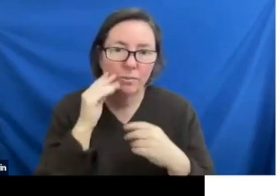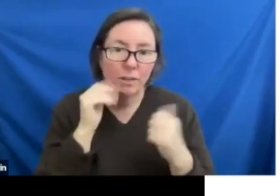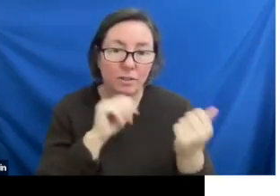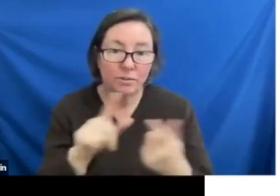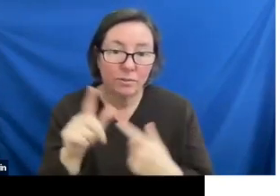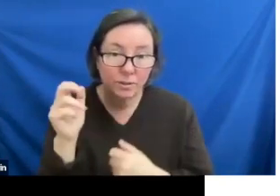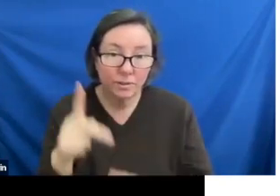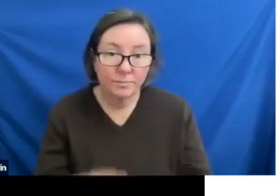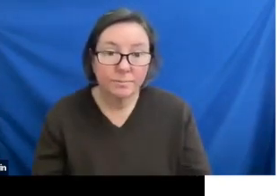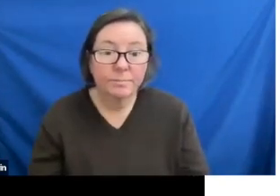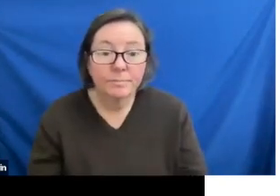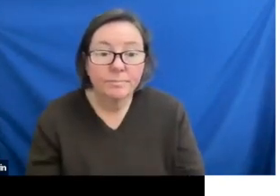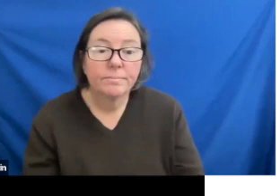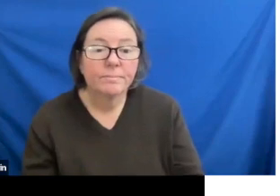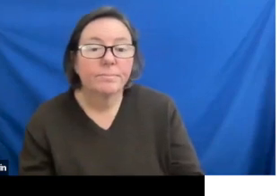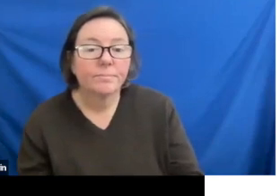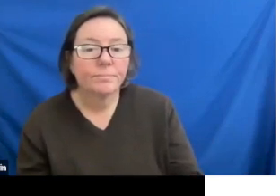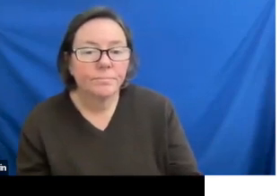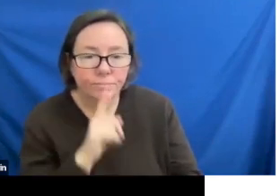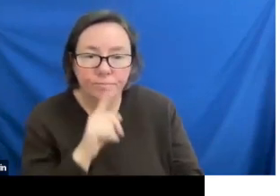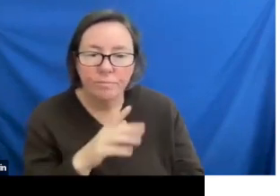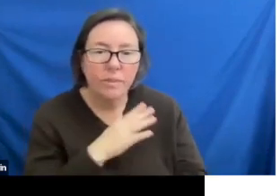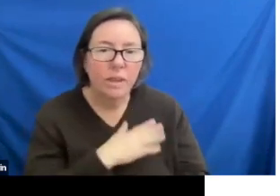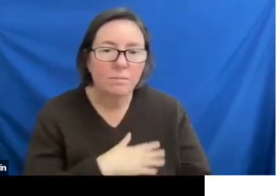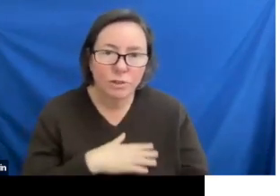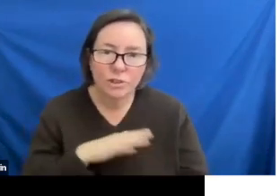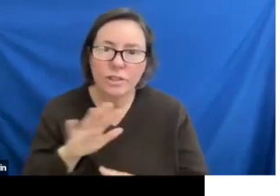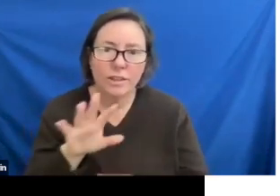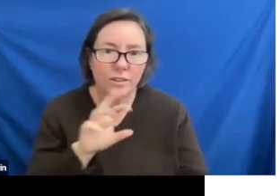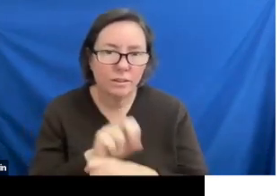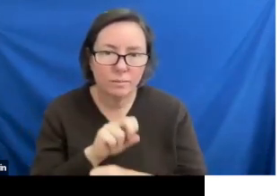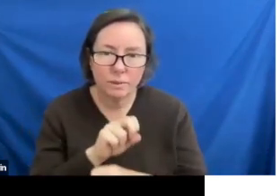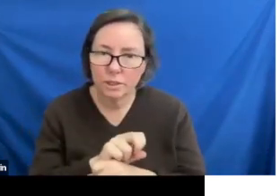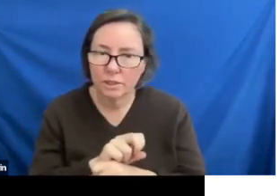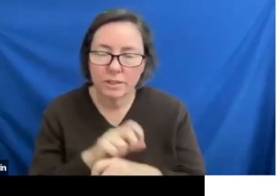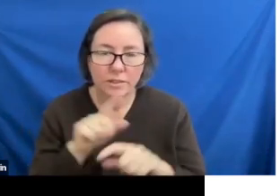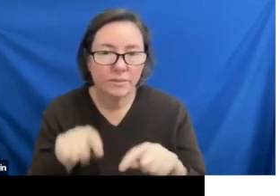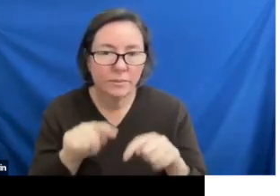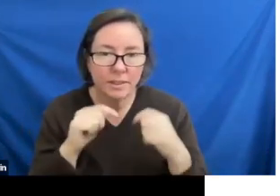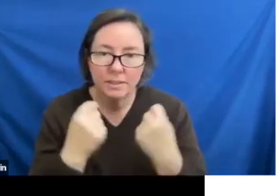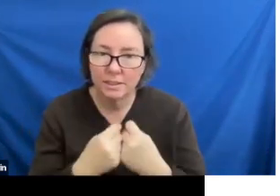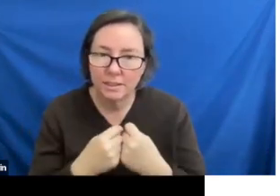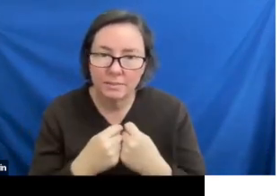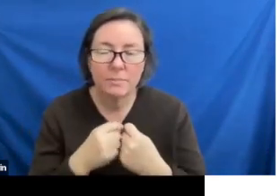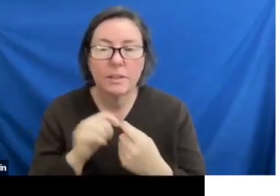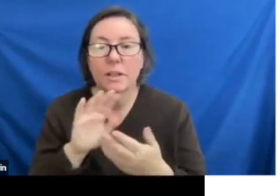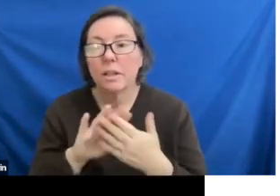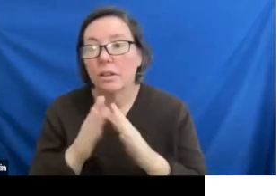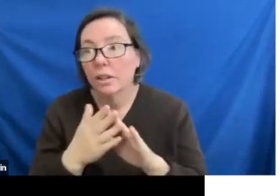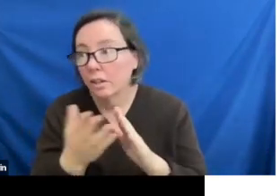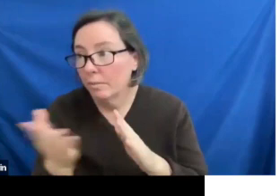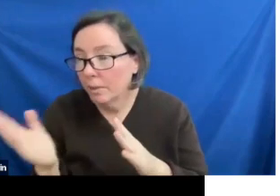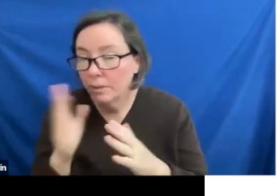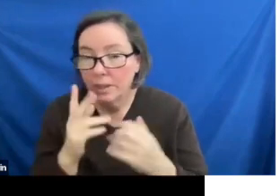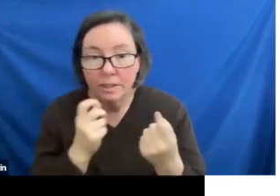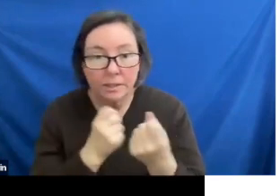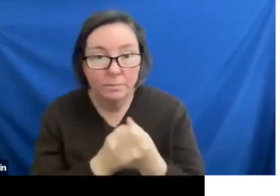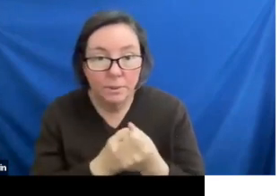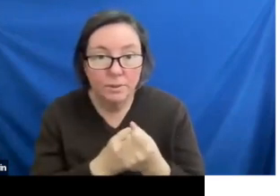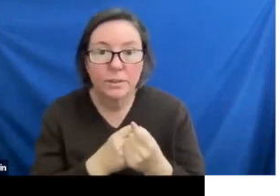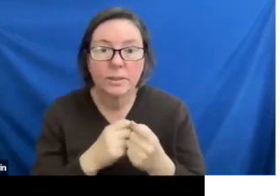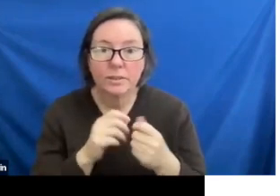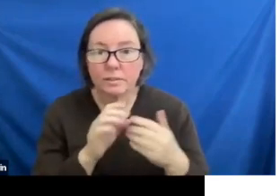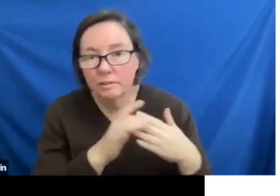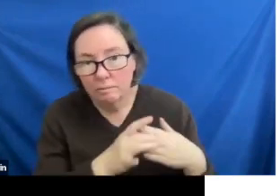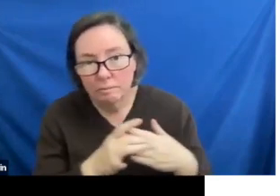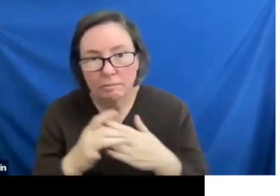So just appreciate the work that this team has done, that the community has done around getting us to this